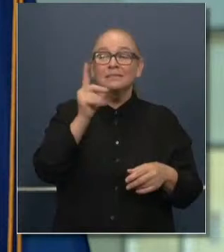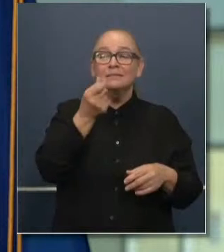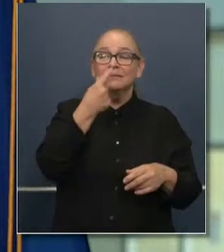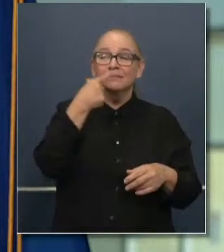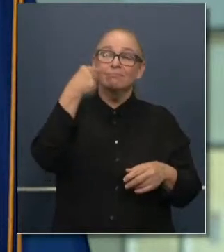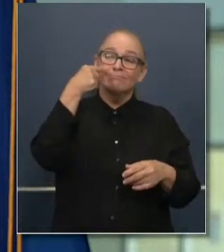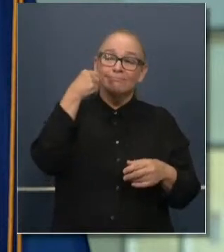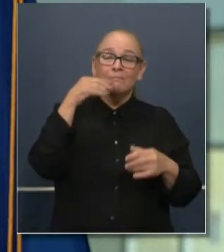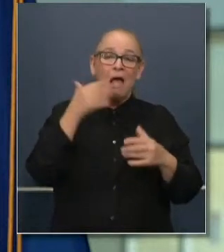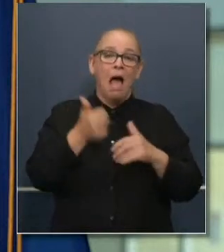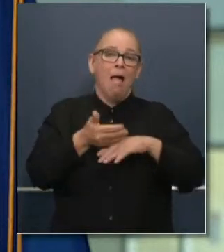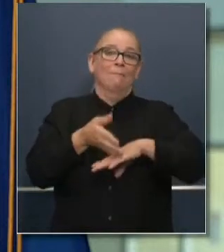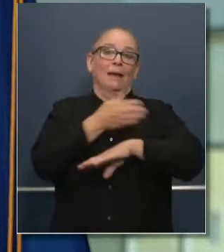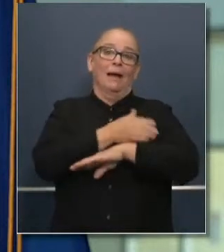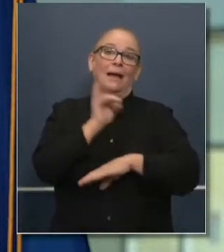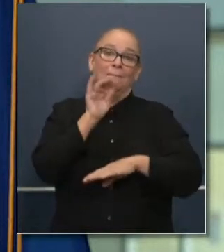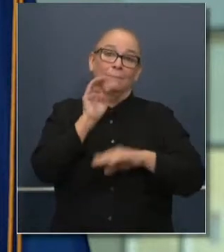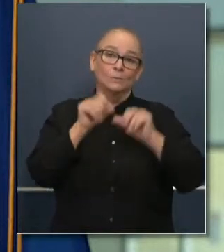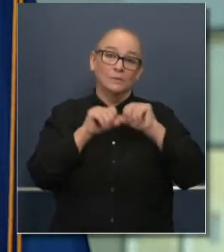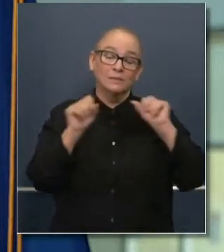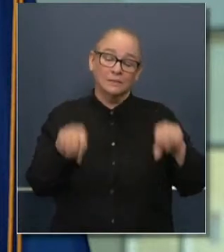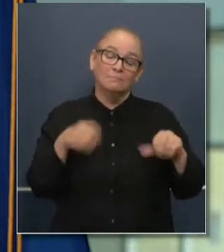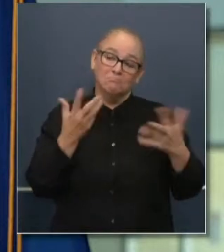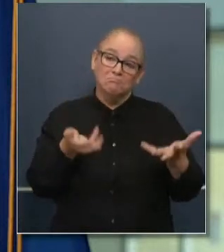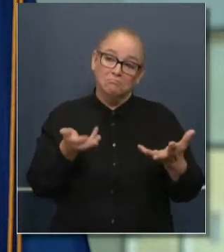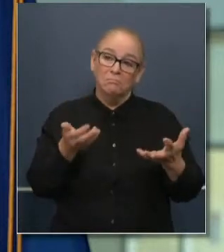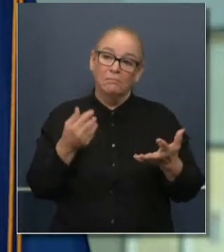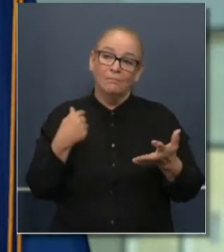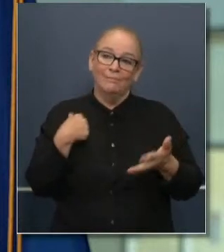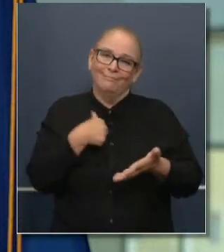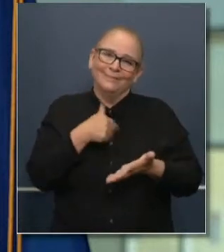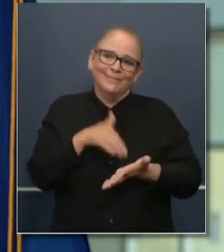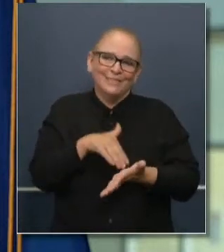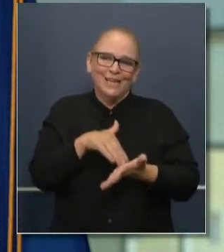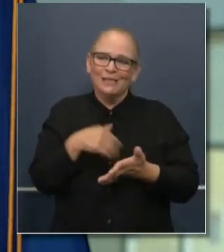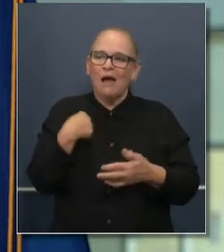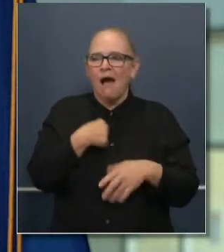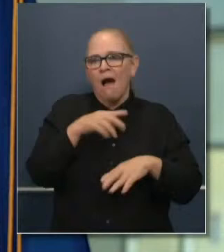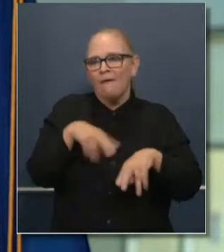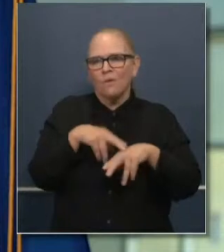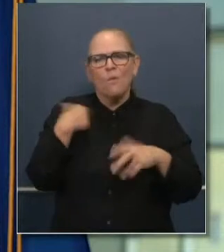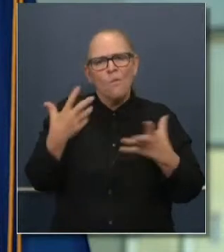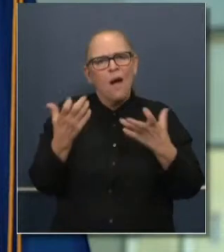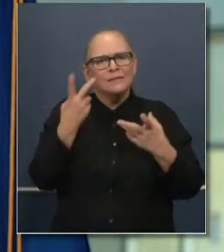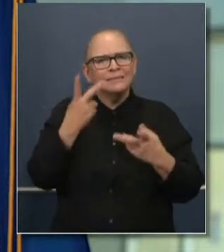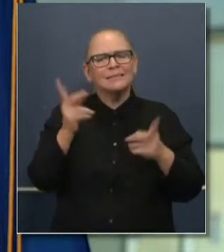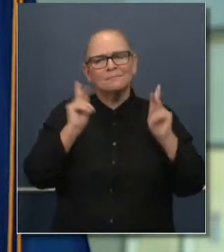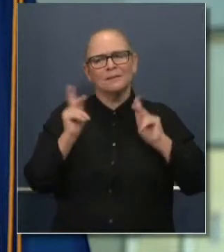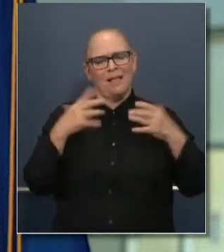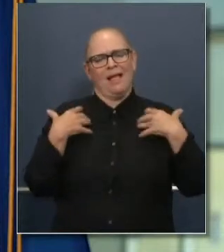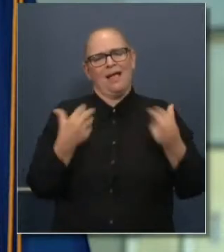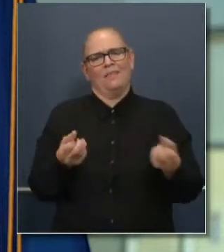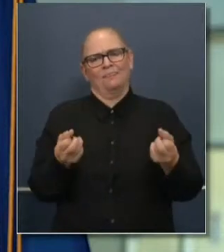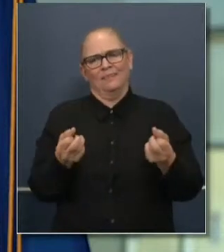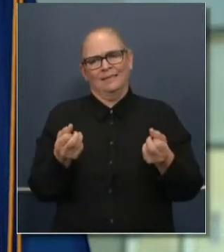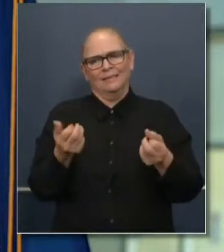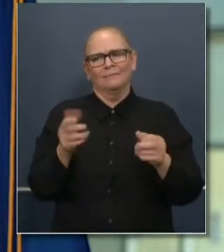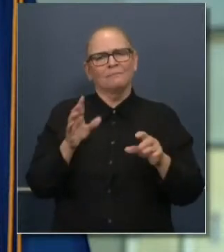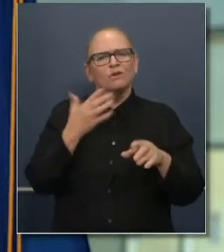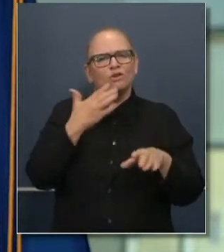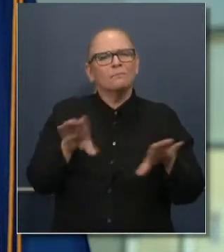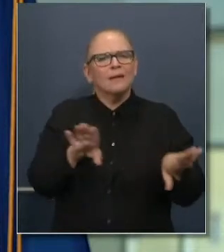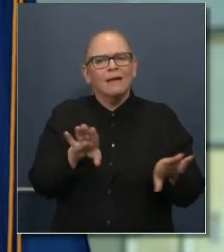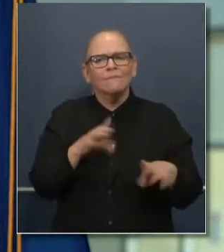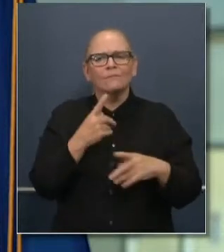as a physician, we always want people to practice good, healthy behaviors. Make sure that you get your rest, that you